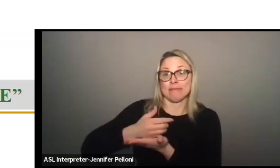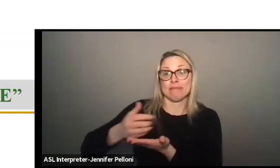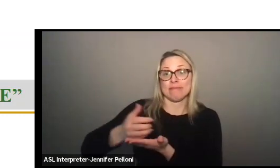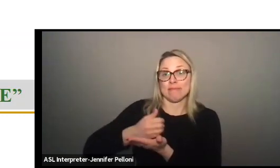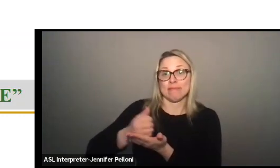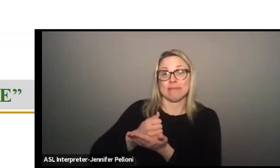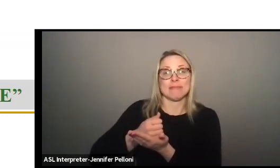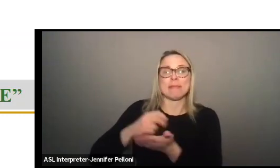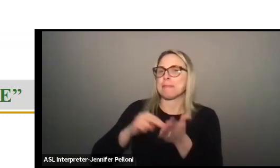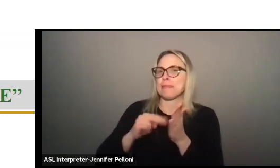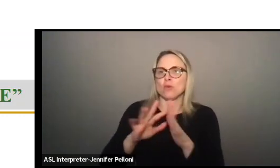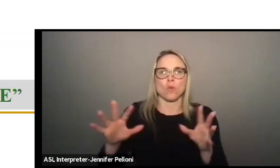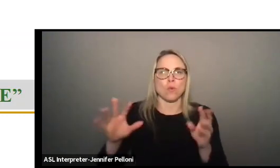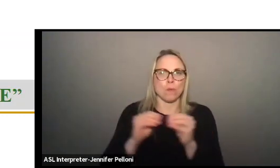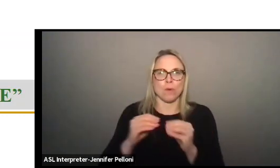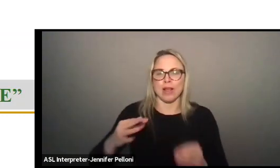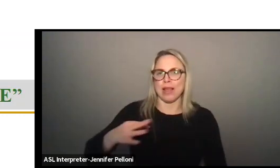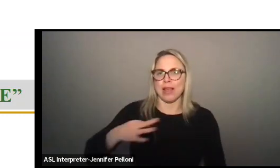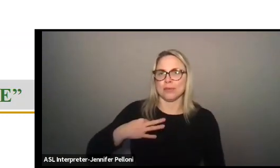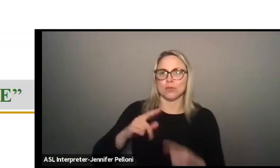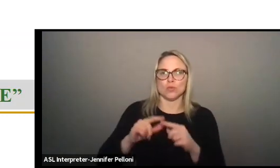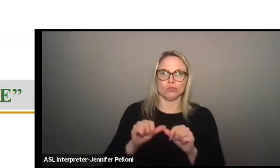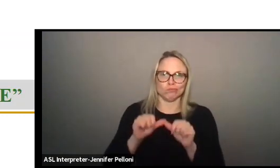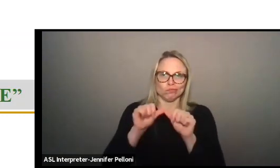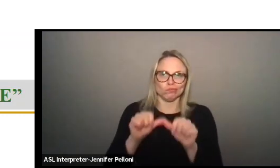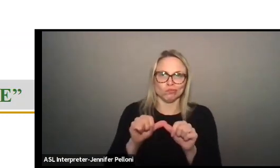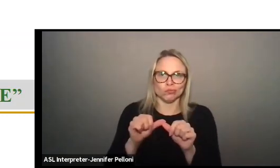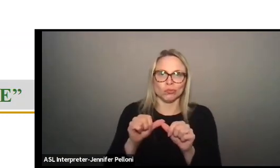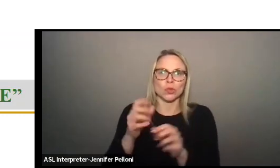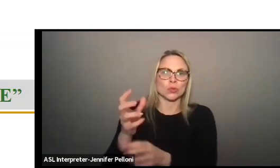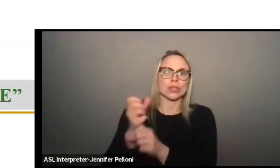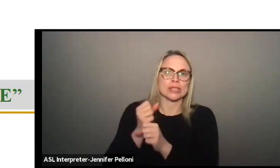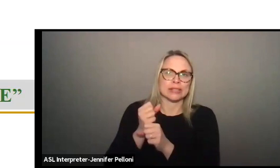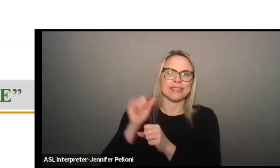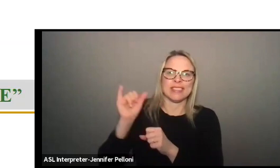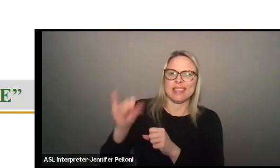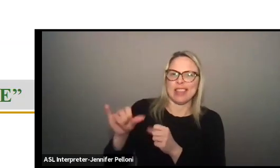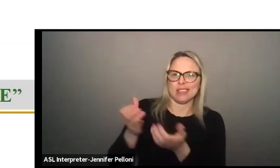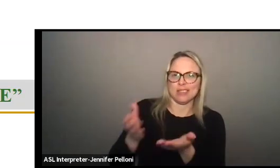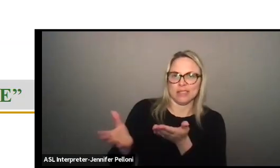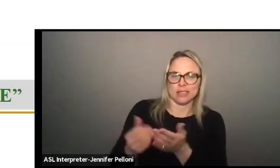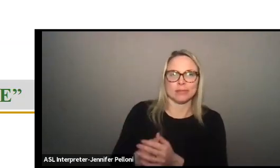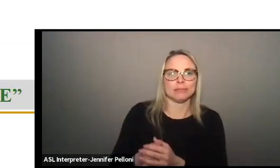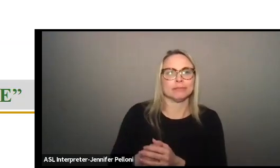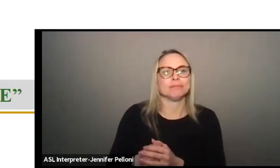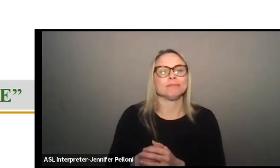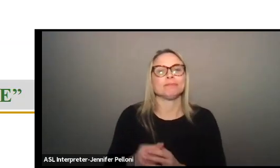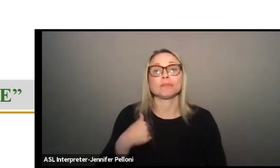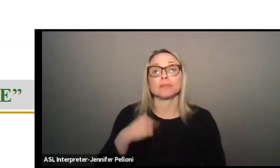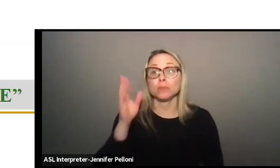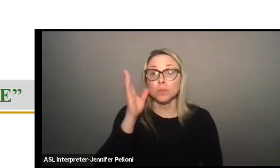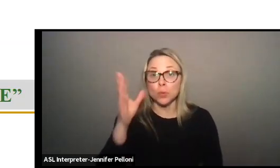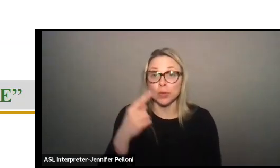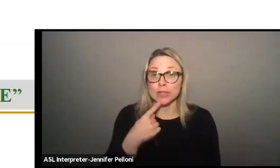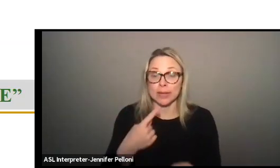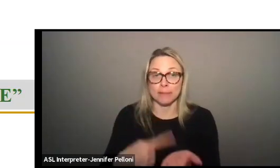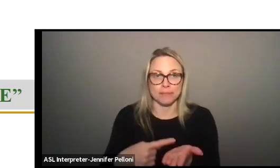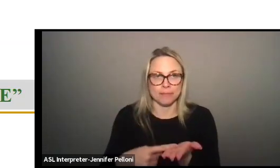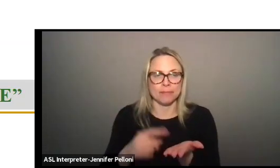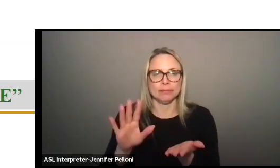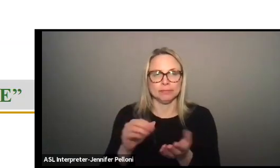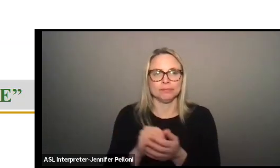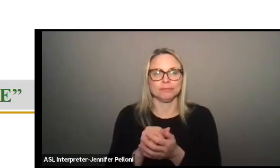would not be eligible to continue to receive or to receive that service. I will say that it